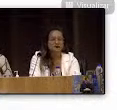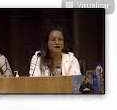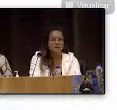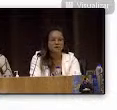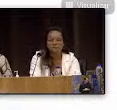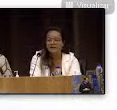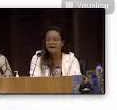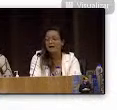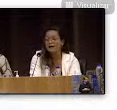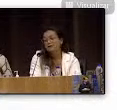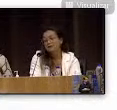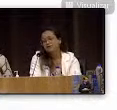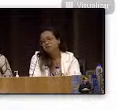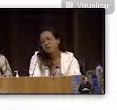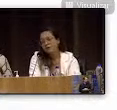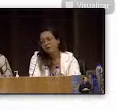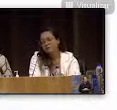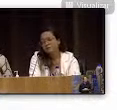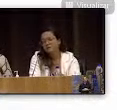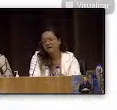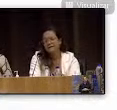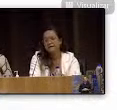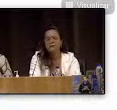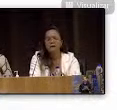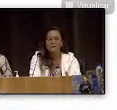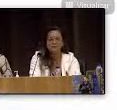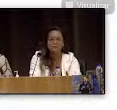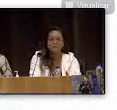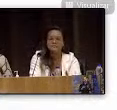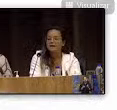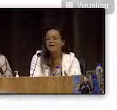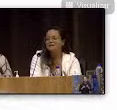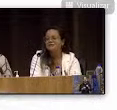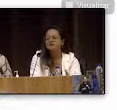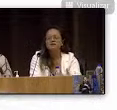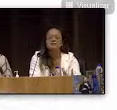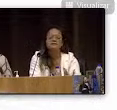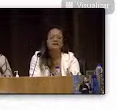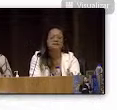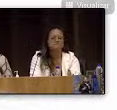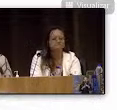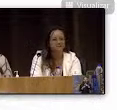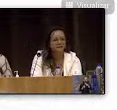When it comes to the closing, we can observe that death